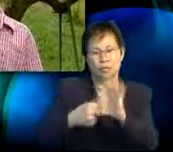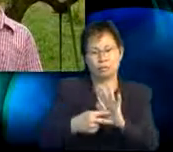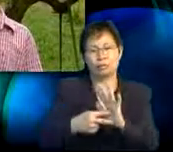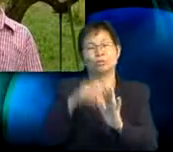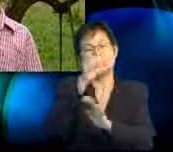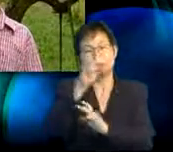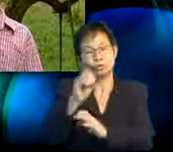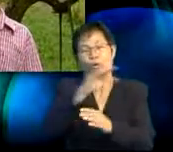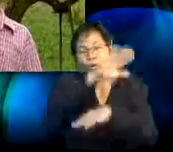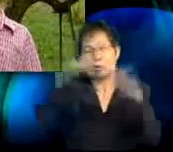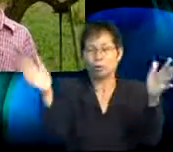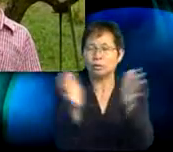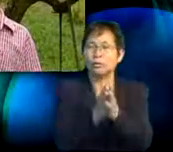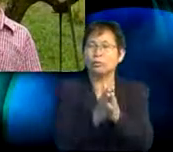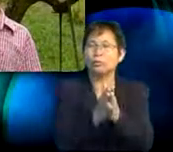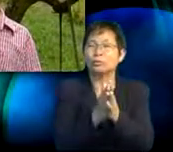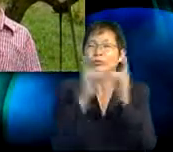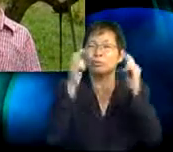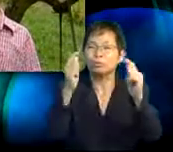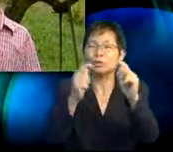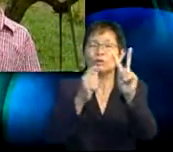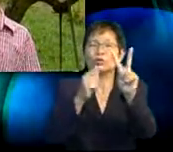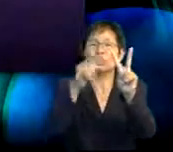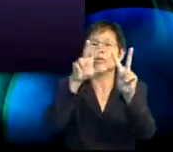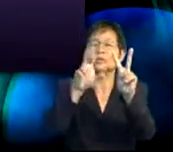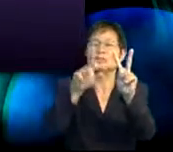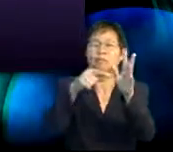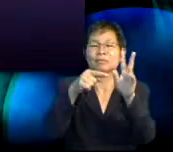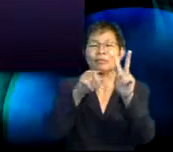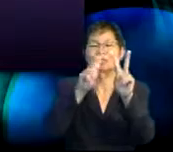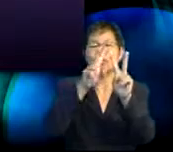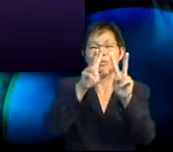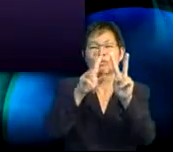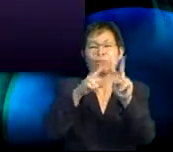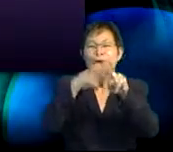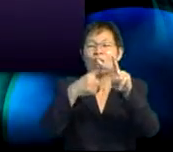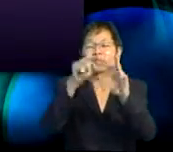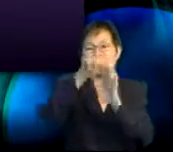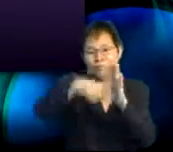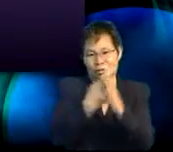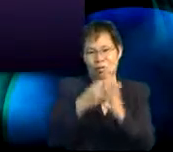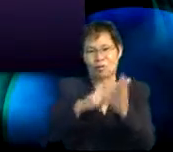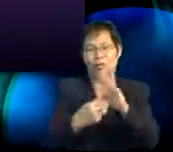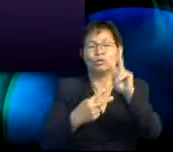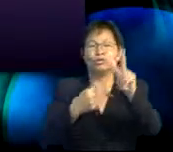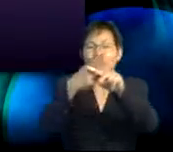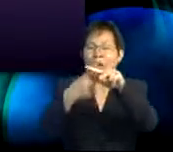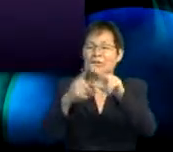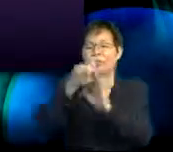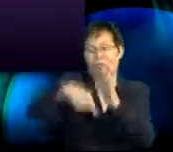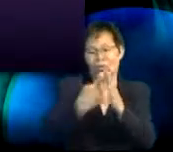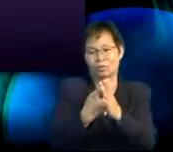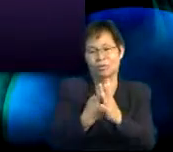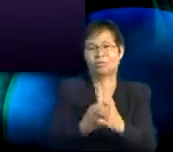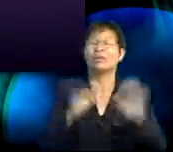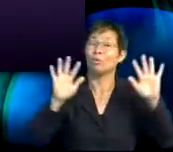So, all in all, it takes 2 hours and 30 minutes. That's C, 2.5 hours.